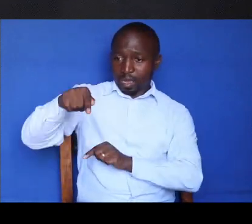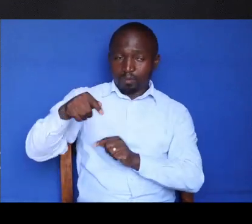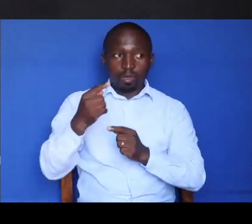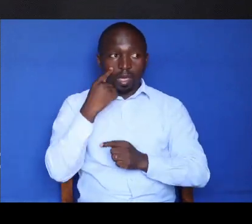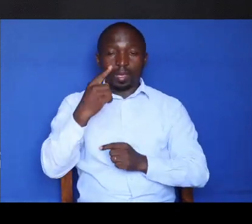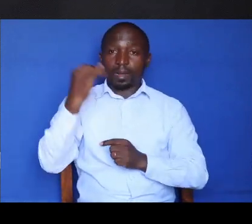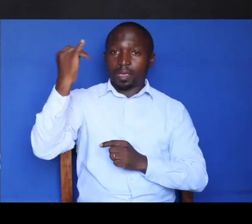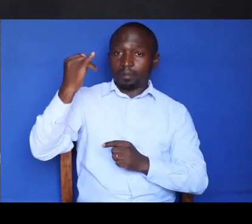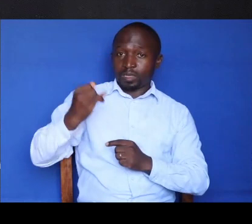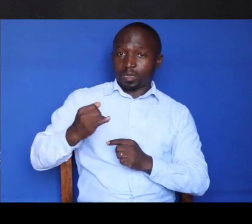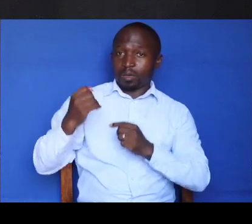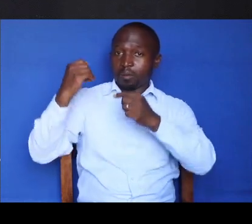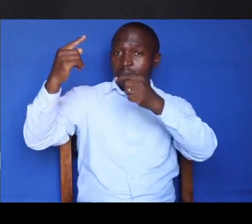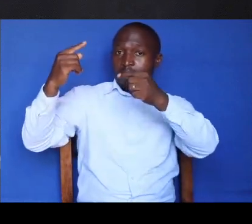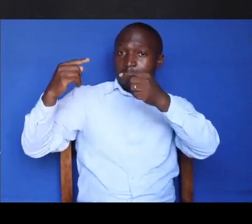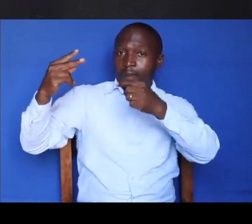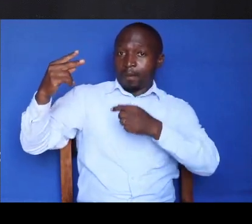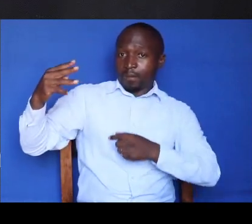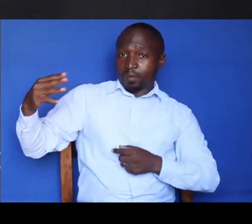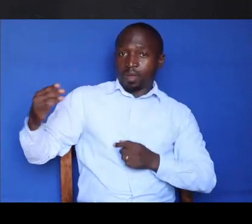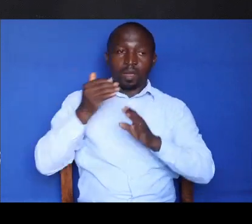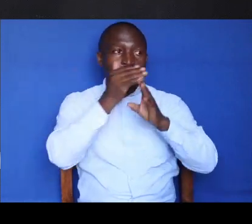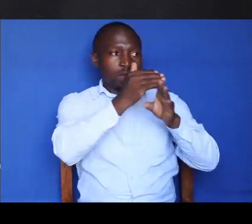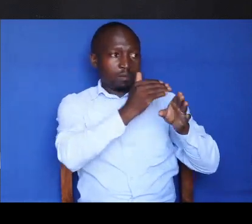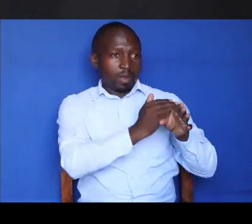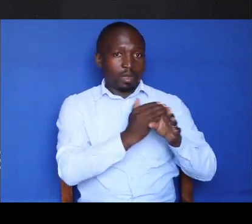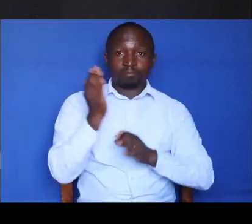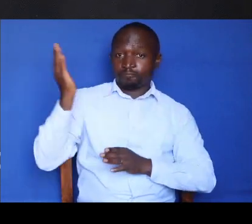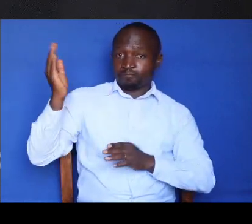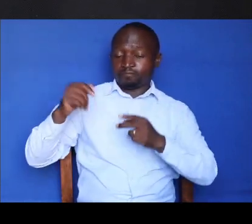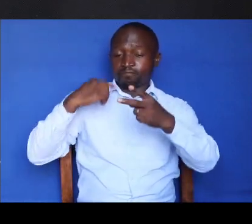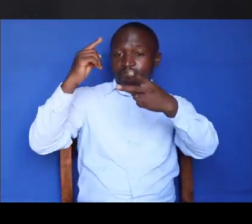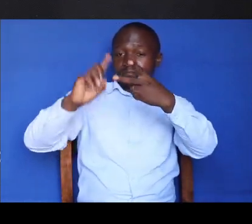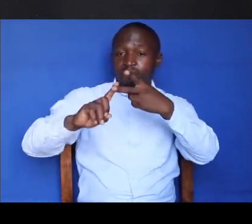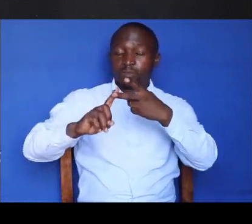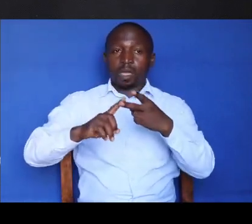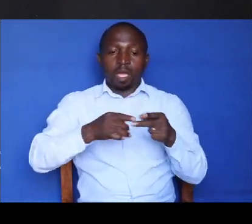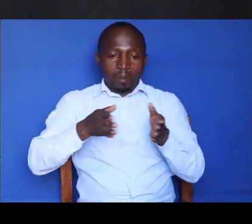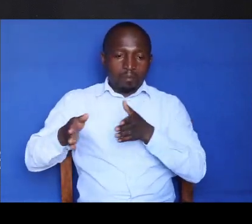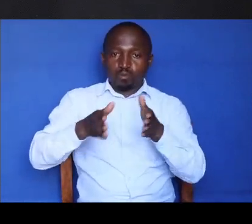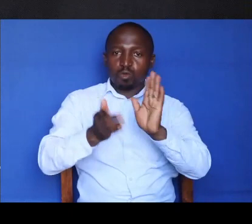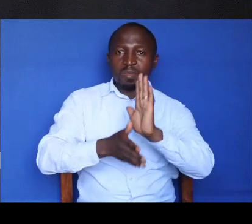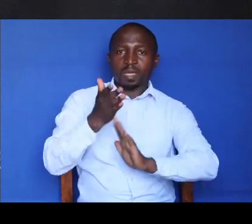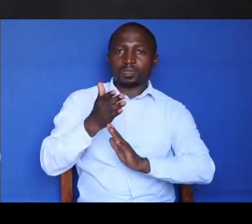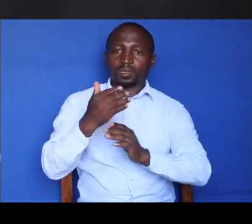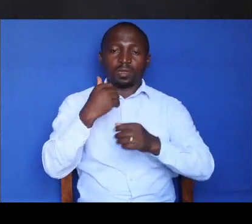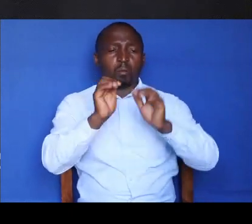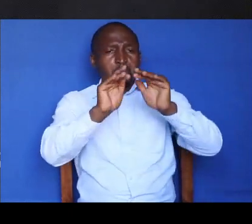the diagrams. This is before. At here, river started to renew erosive